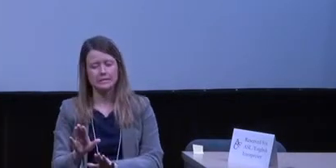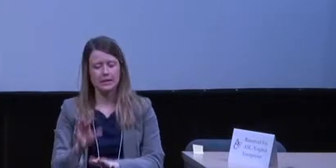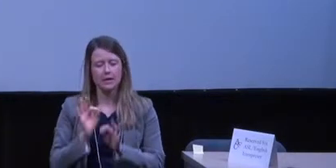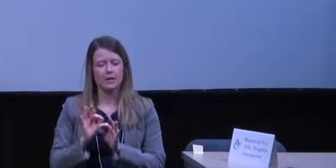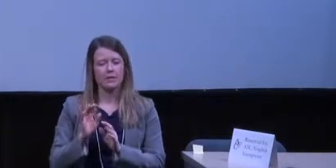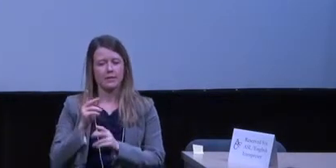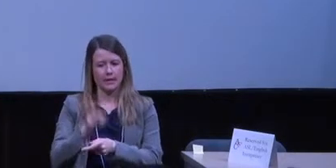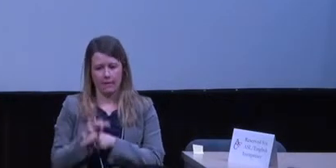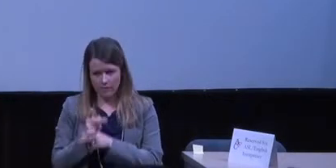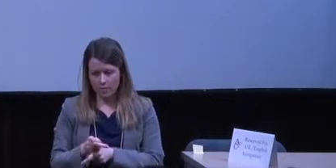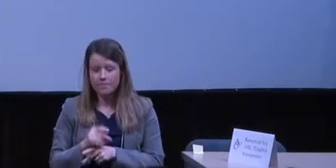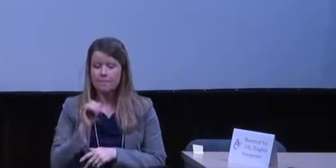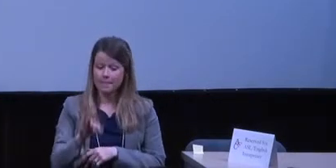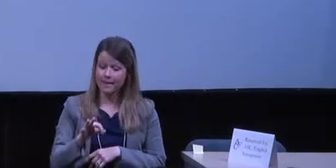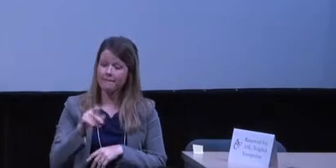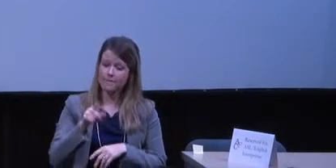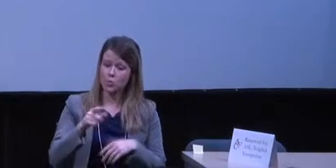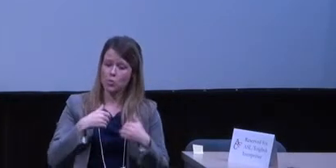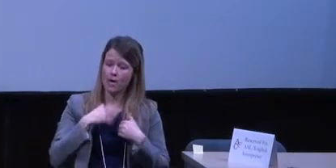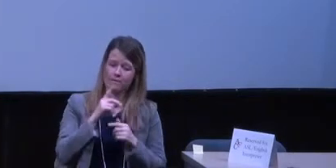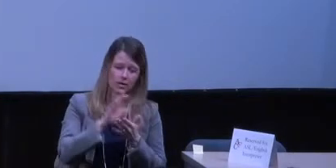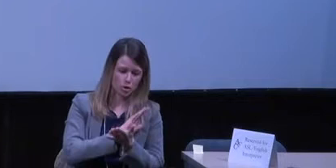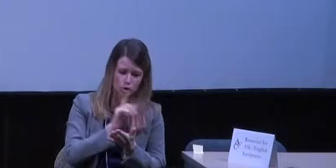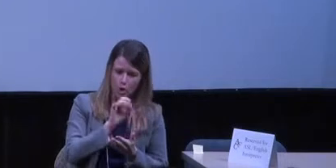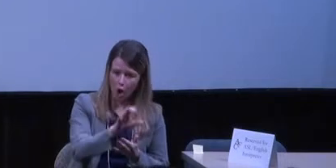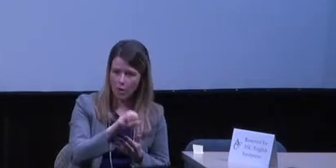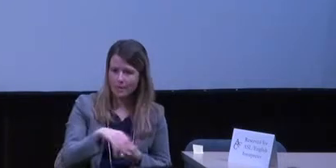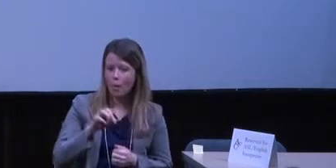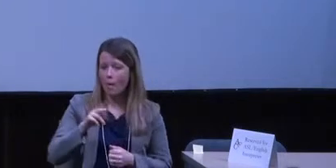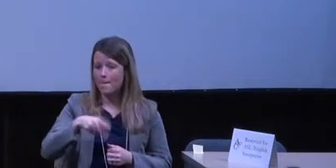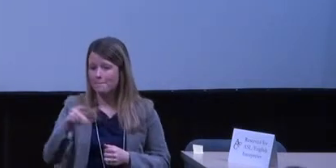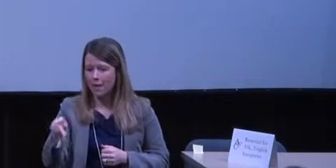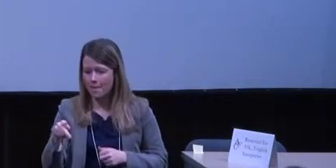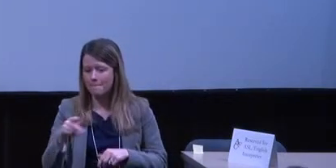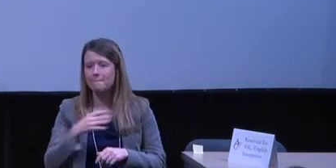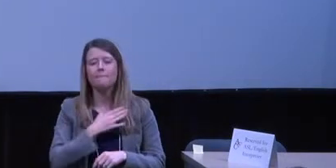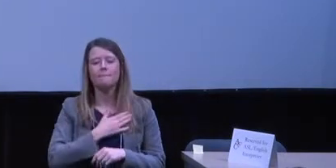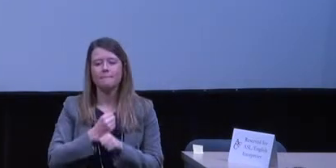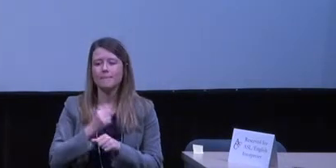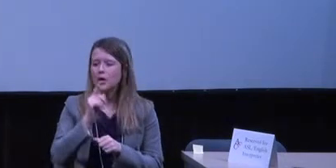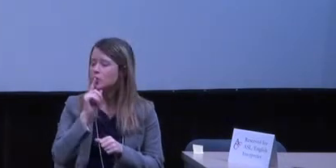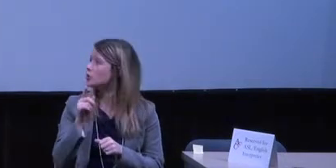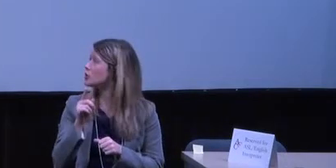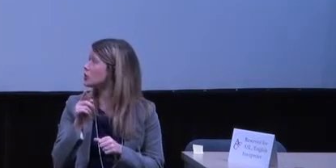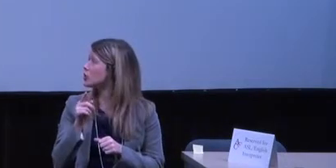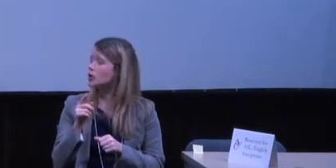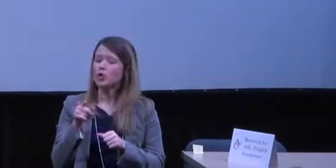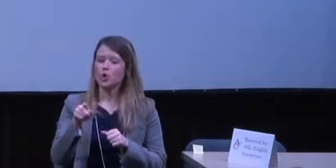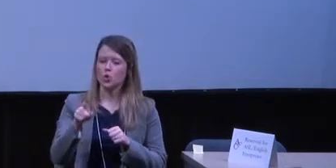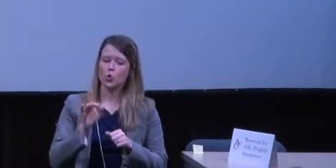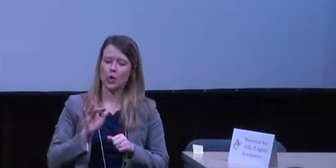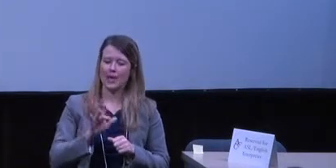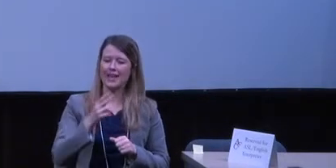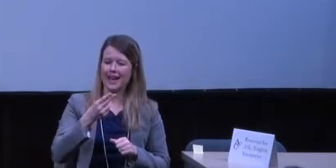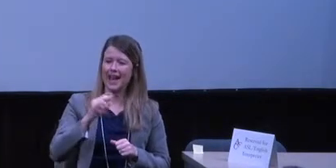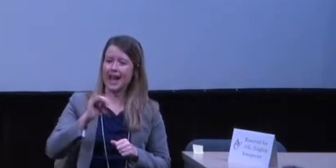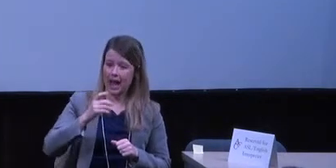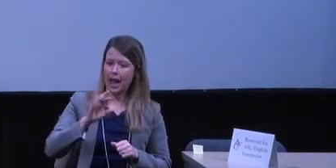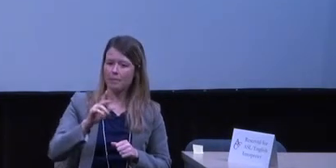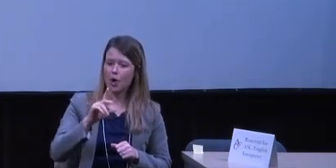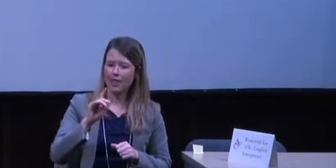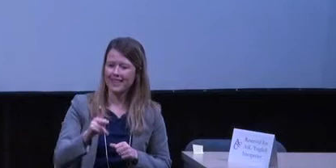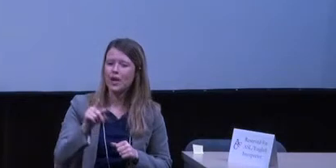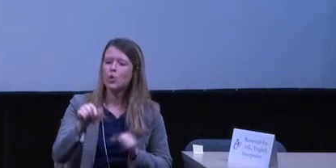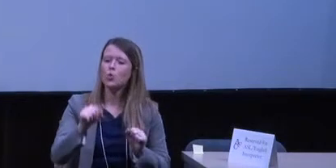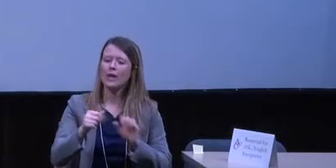a document or a PowerPoint, there is a little space that allows you to click hyperlink, which allows you to